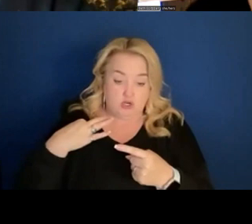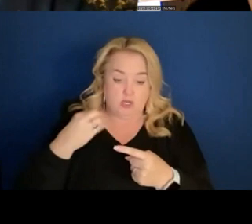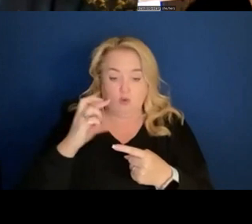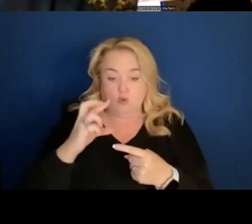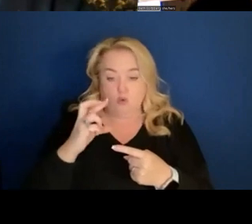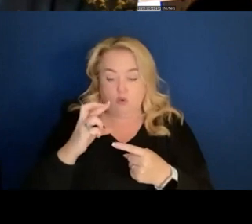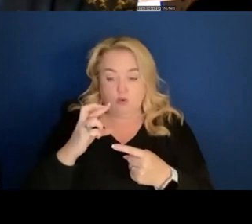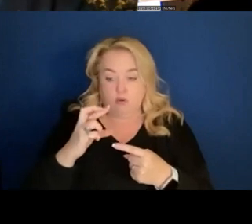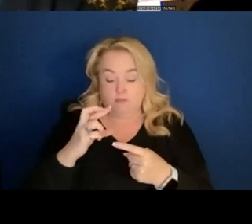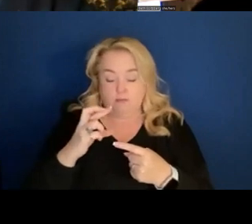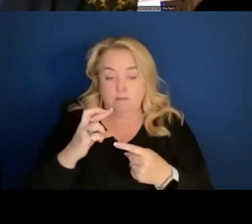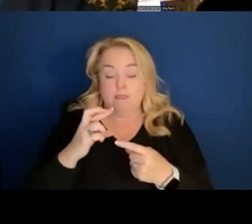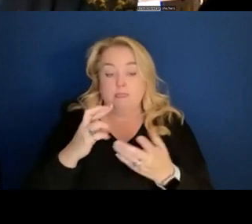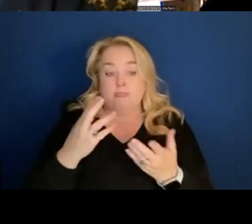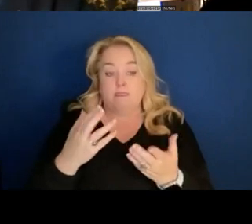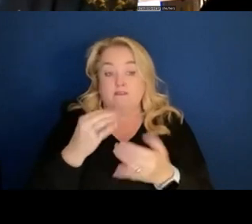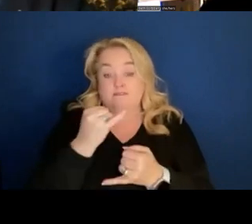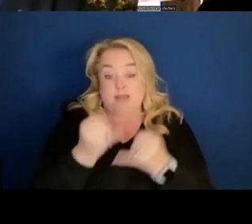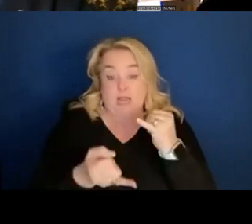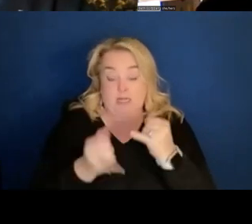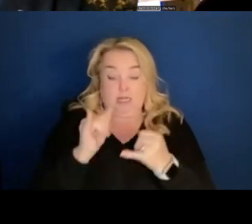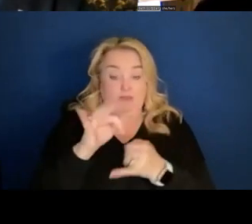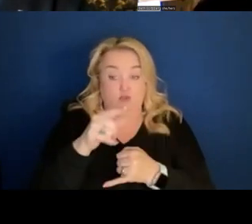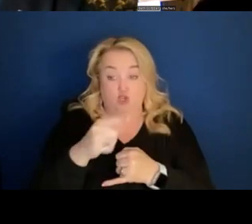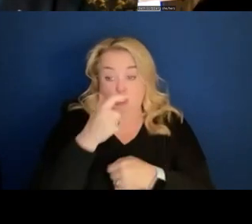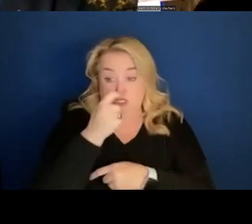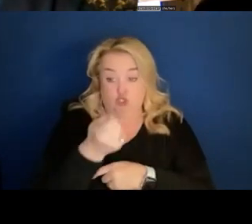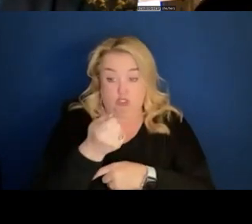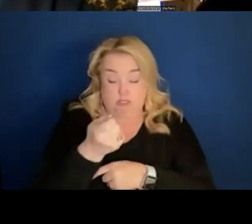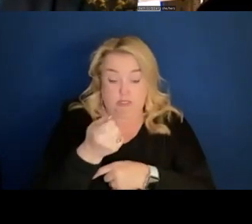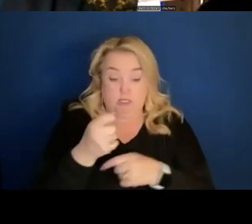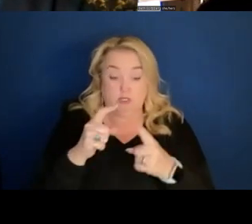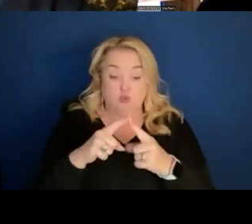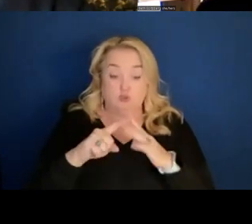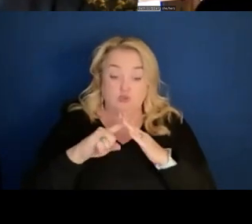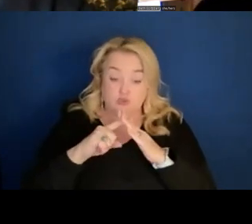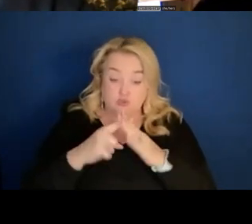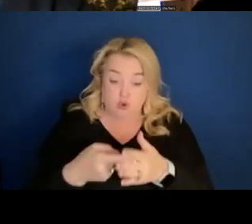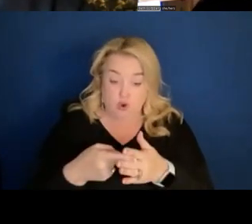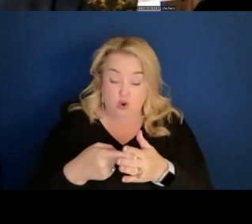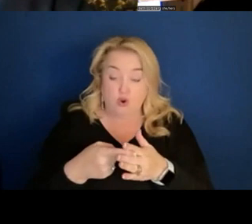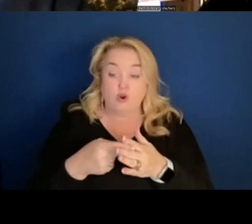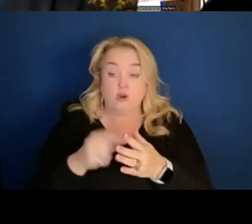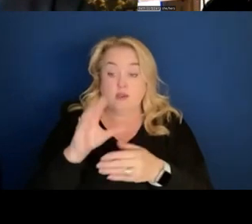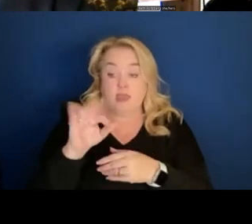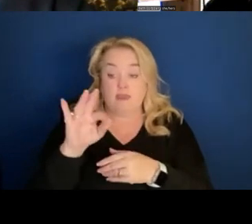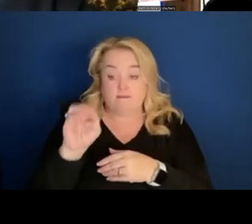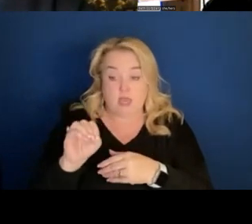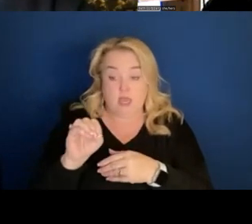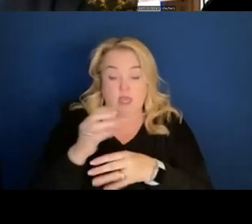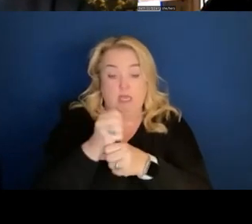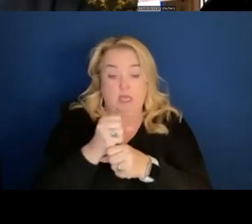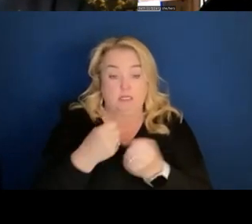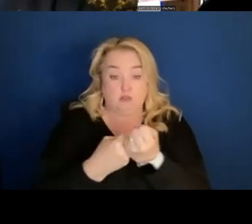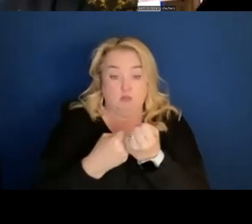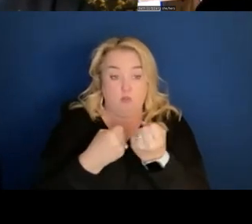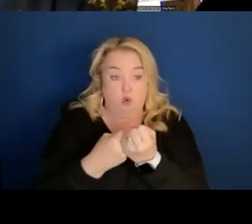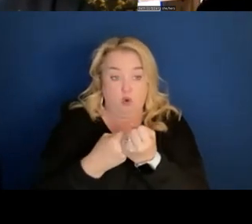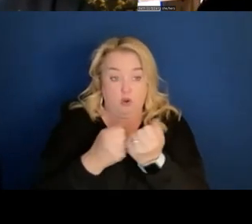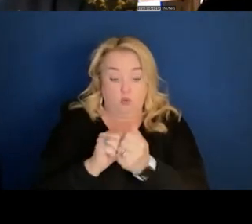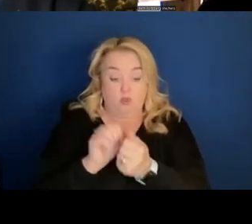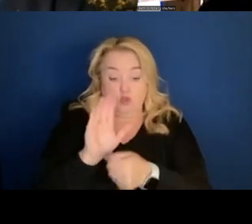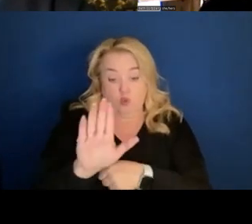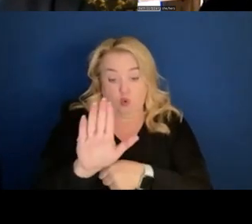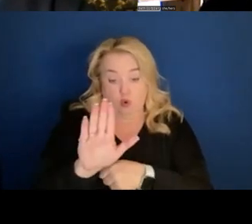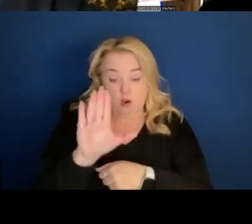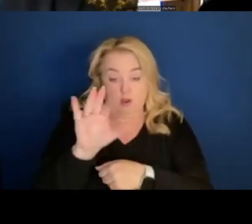matter. And finally, if any of you are interested in starting a cafe or just getting support with your ongoing cafe,